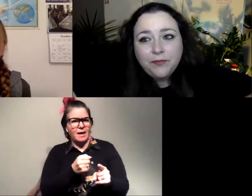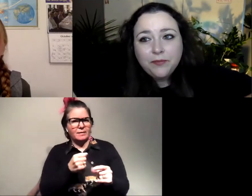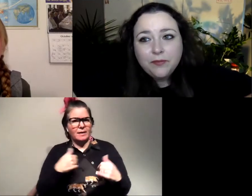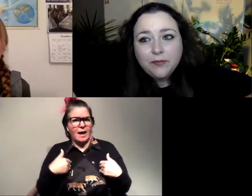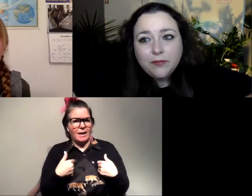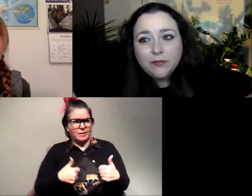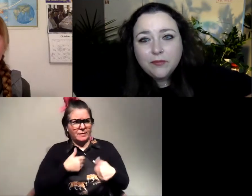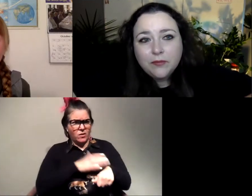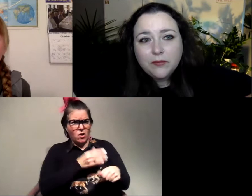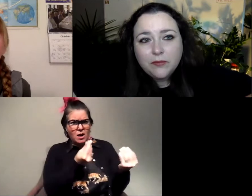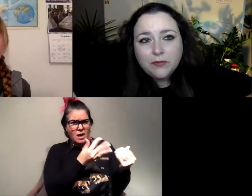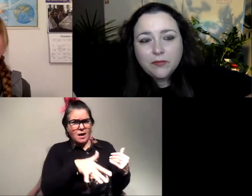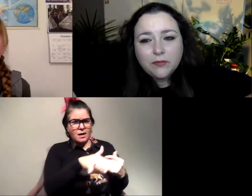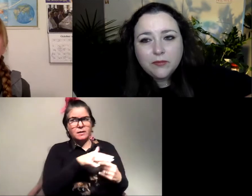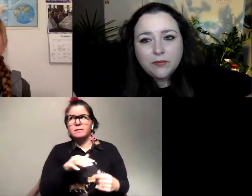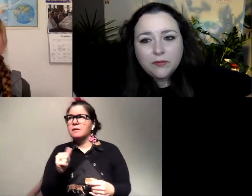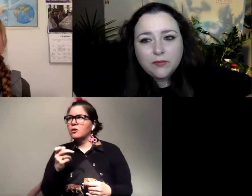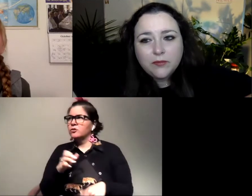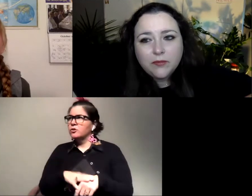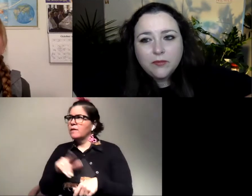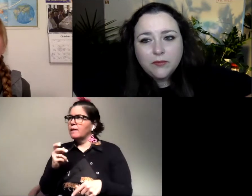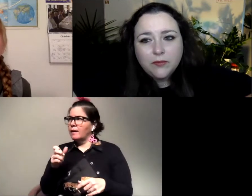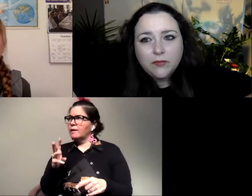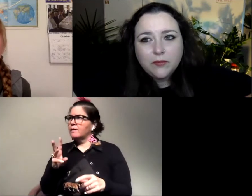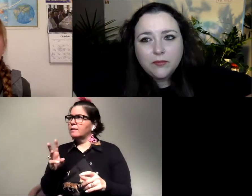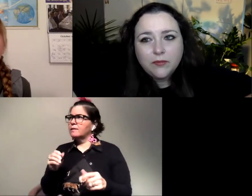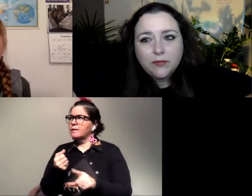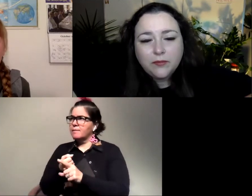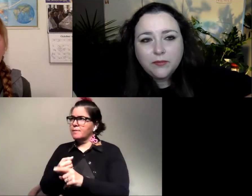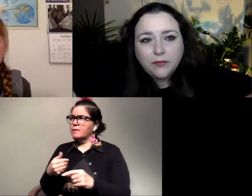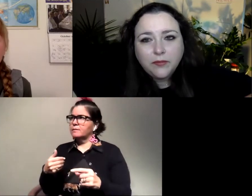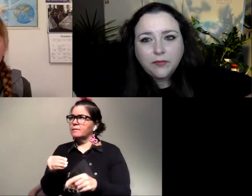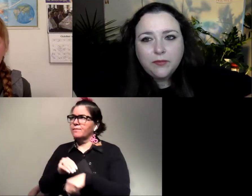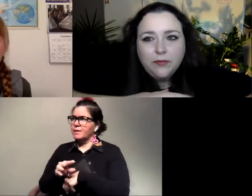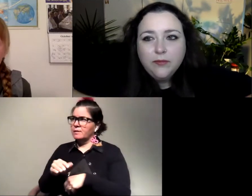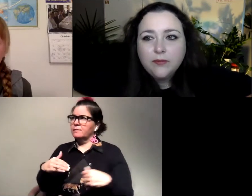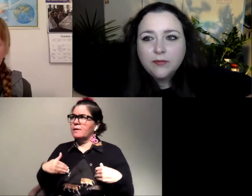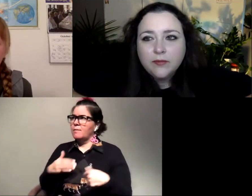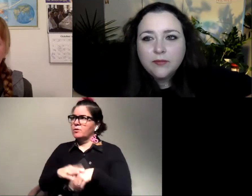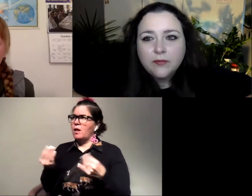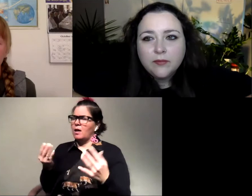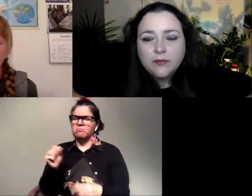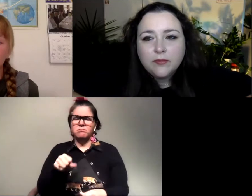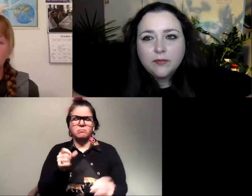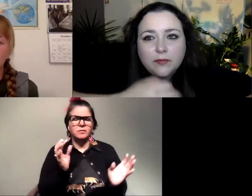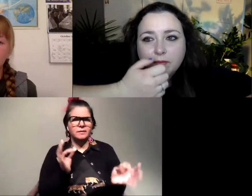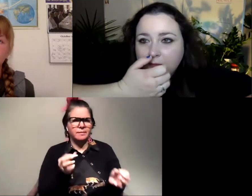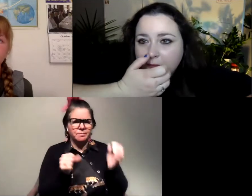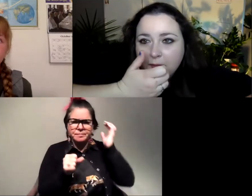Does algae in the lake affect animals on the land? Yeah. Yeah, for sure.